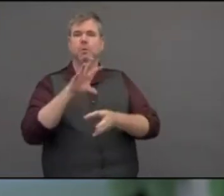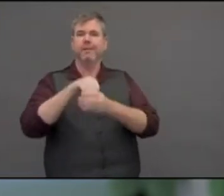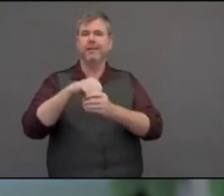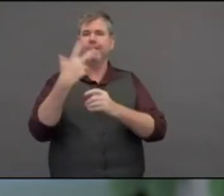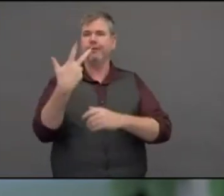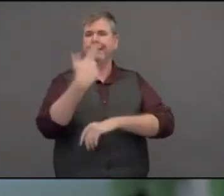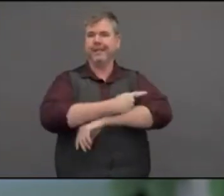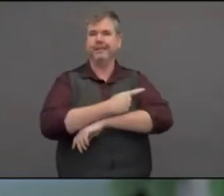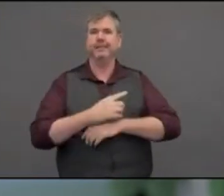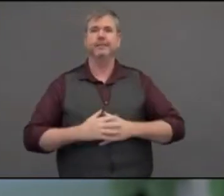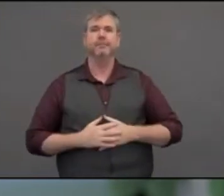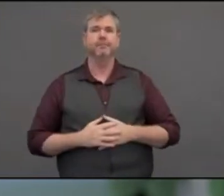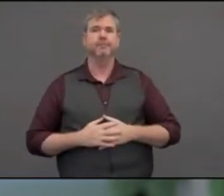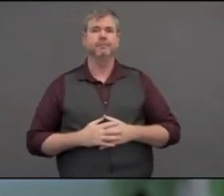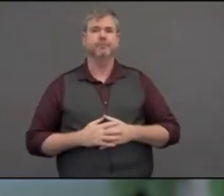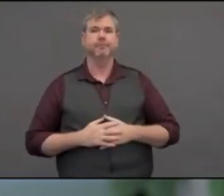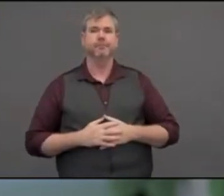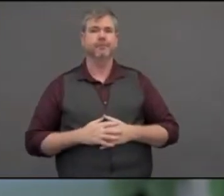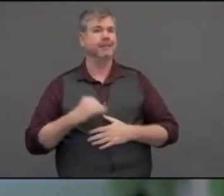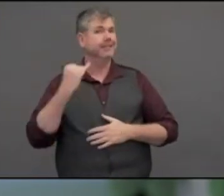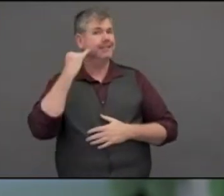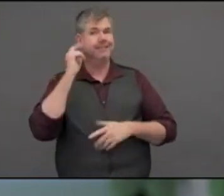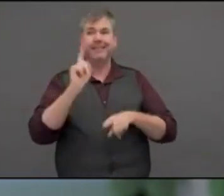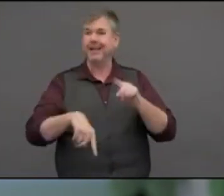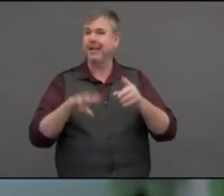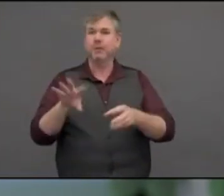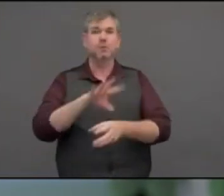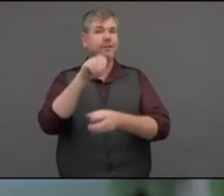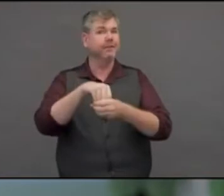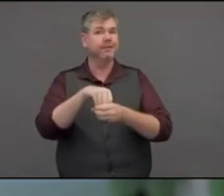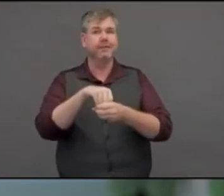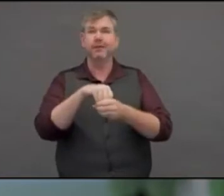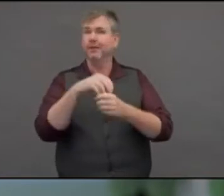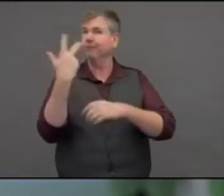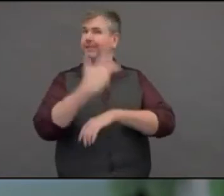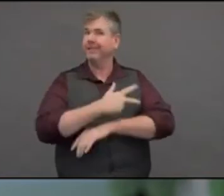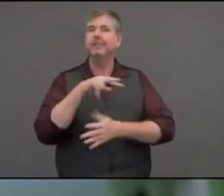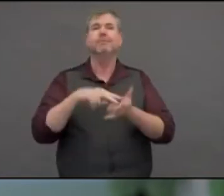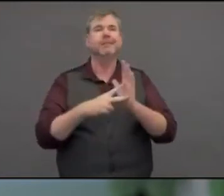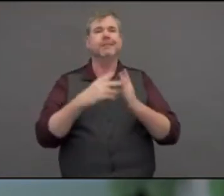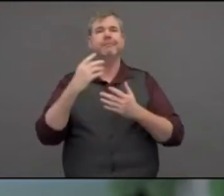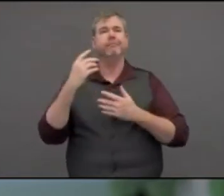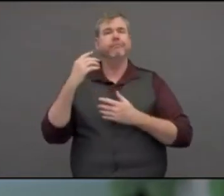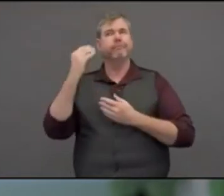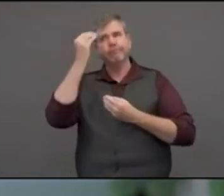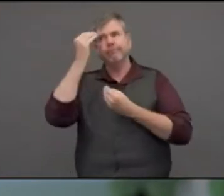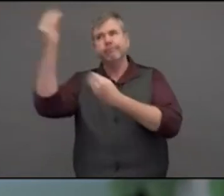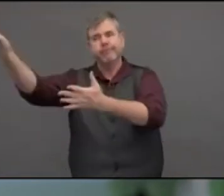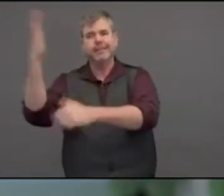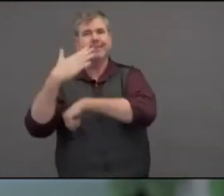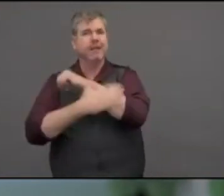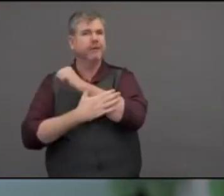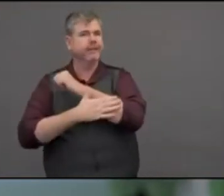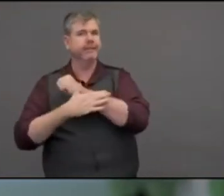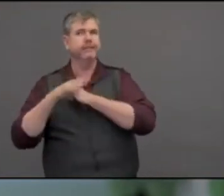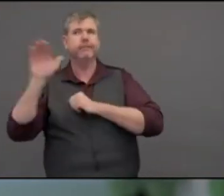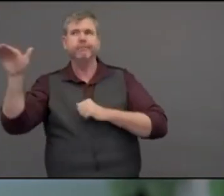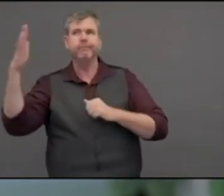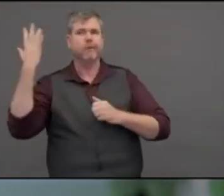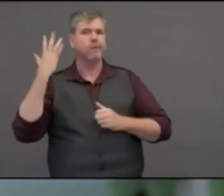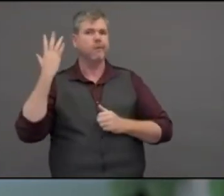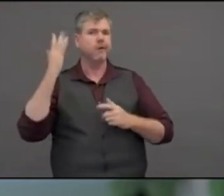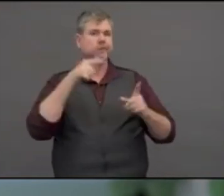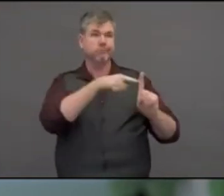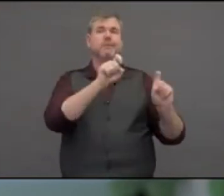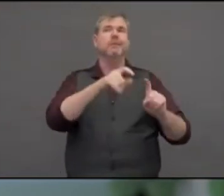they're going to do to resolve that backlog, because we know that a backlog in getting testing results really